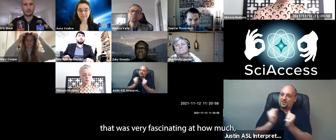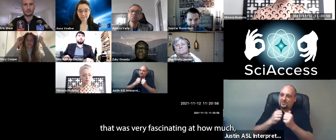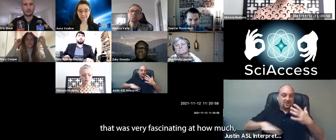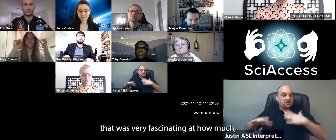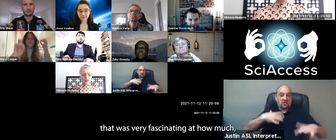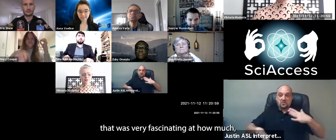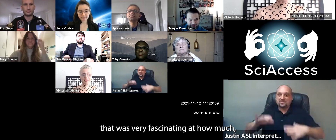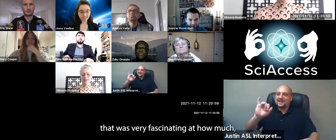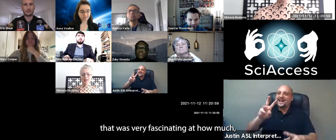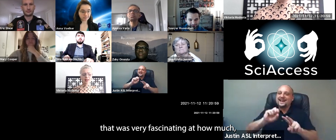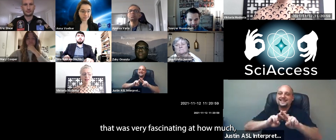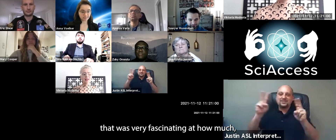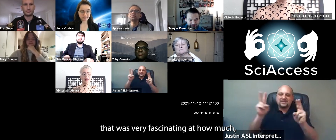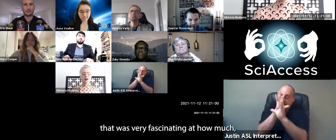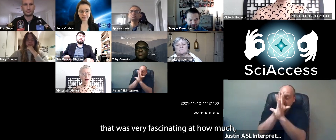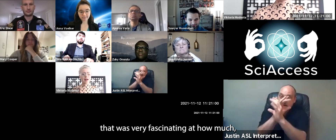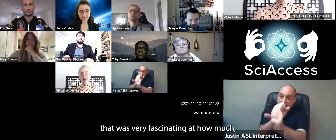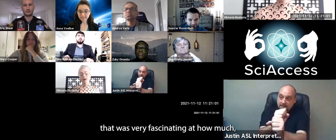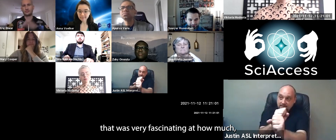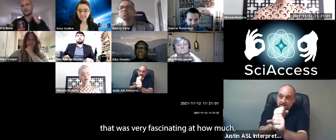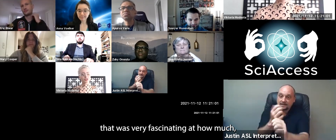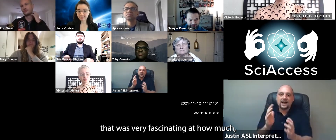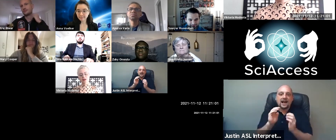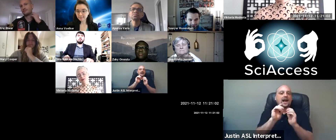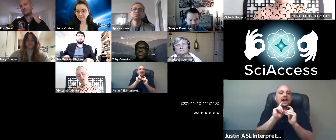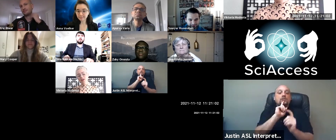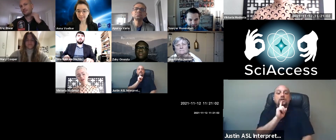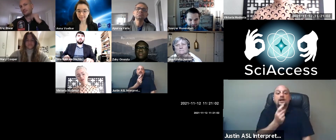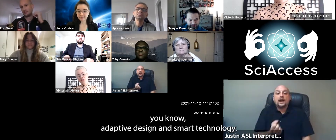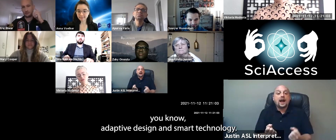was very fascinating, at how much,